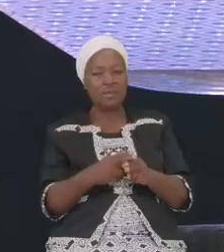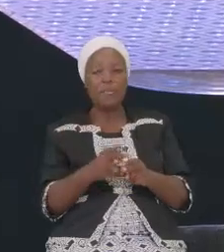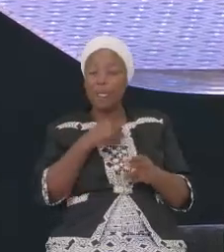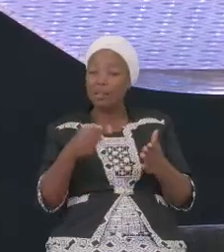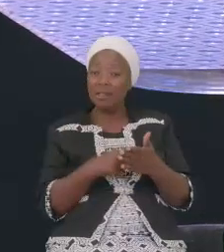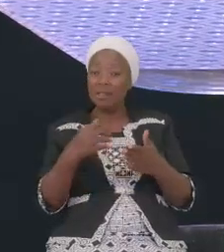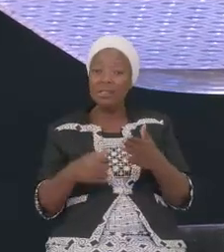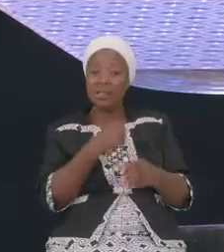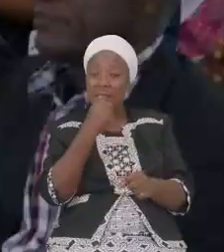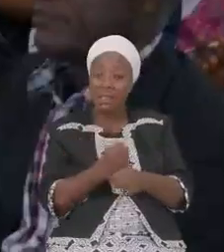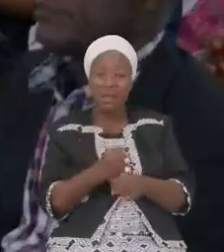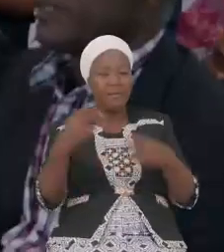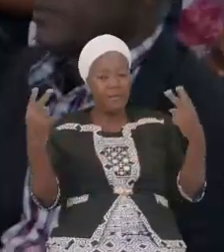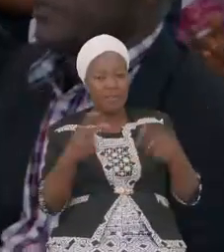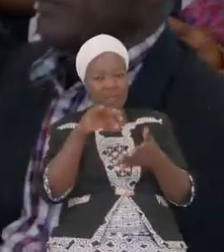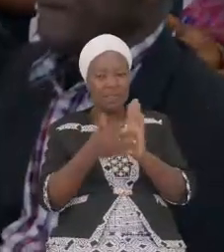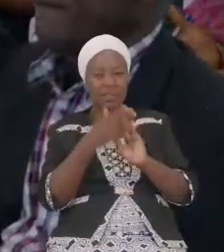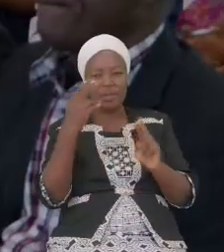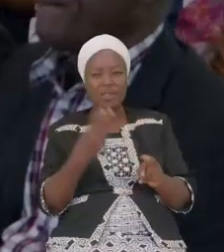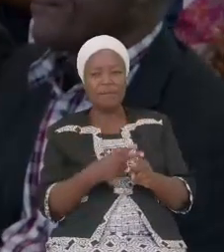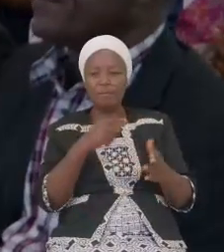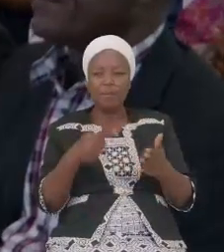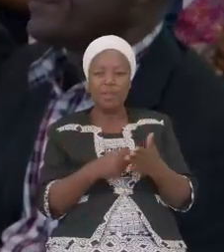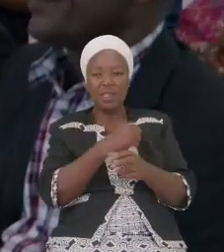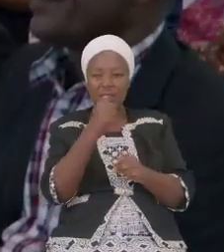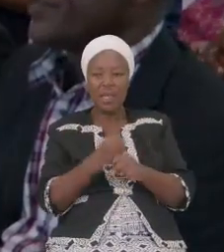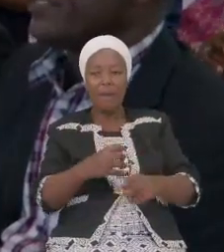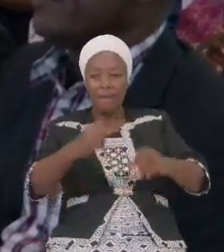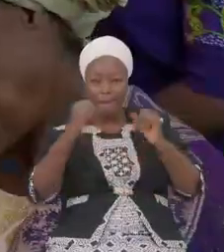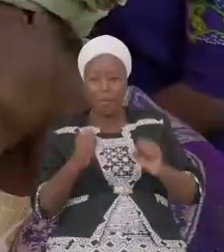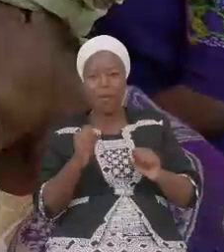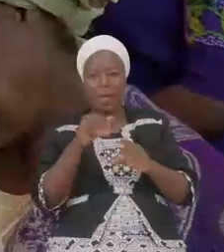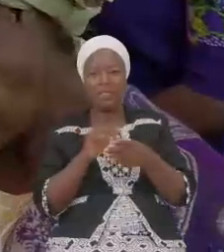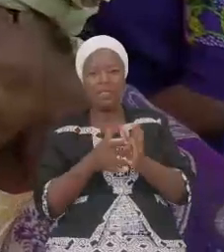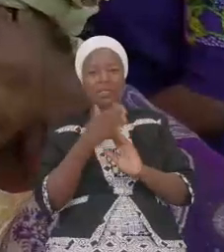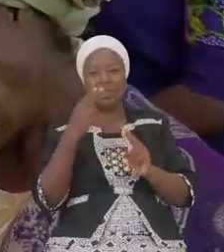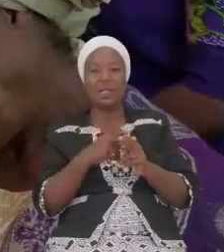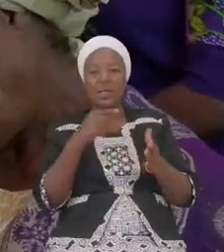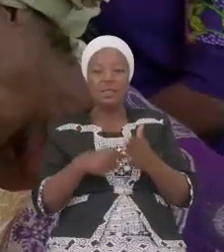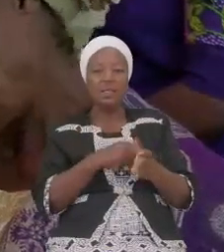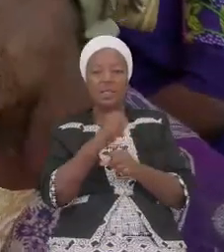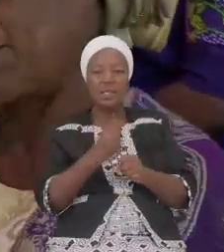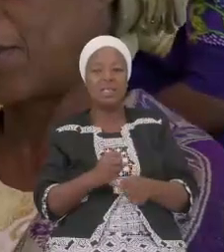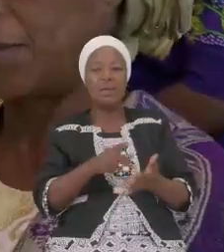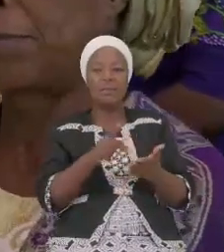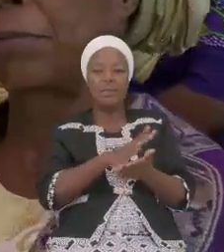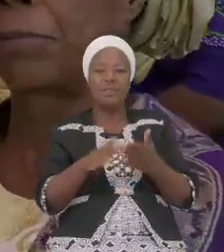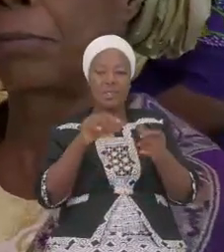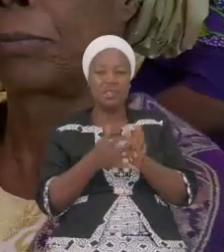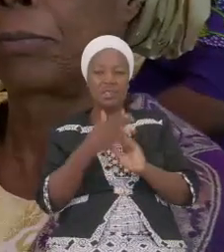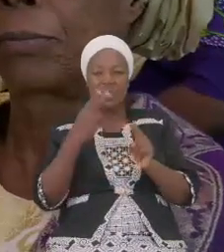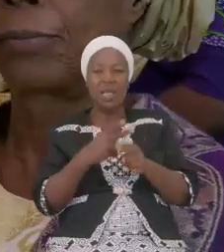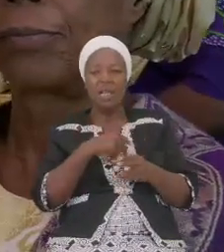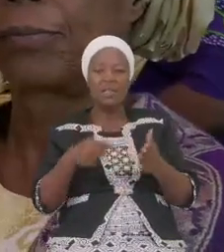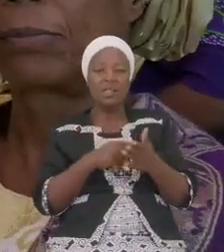year, victory. This year, power. This year, purity. And this year, you have